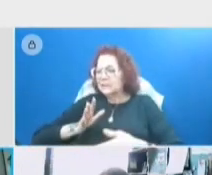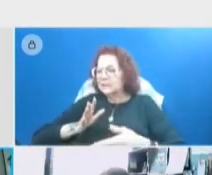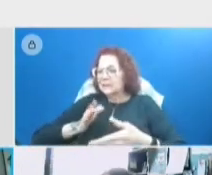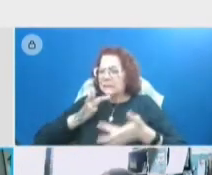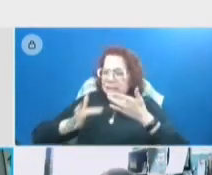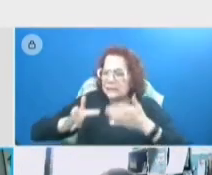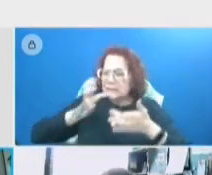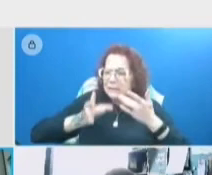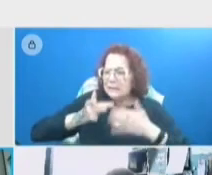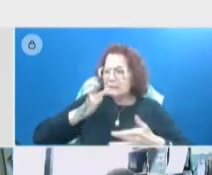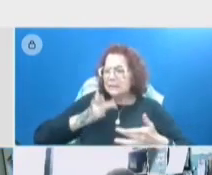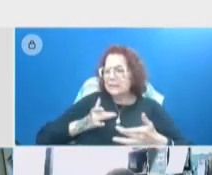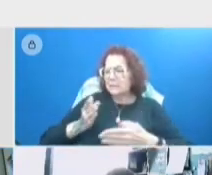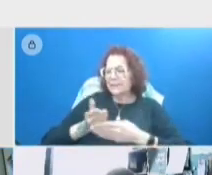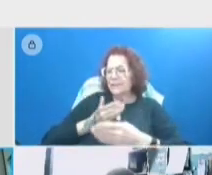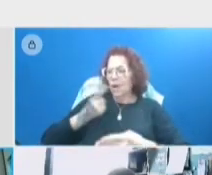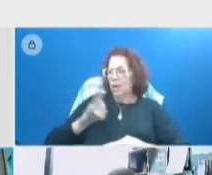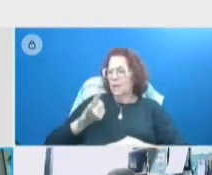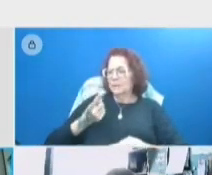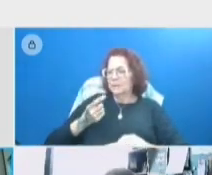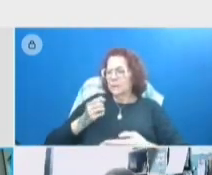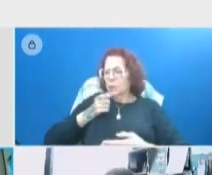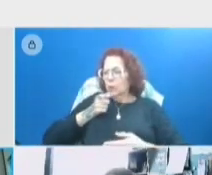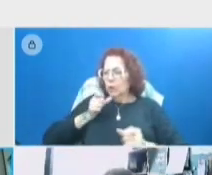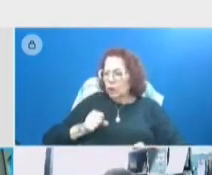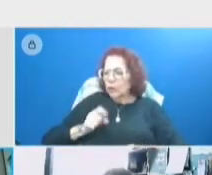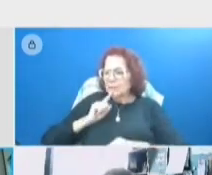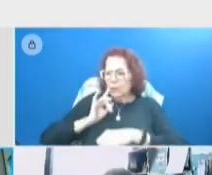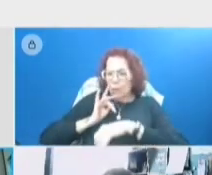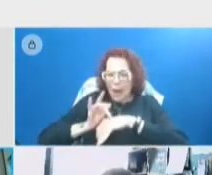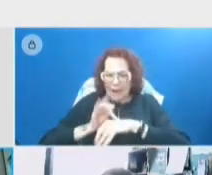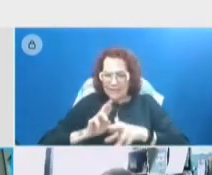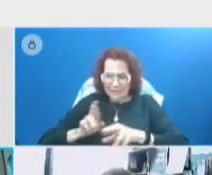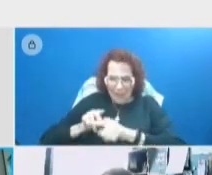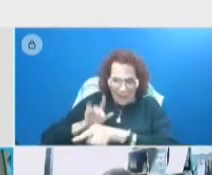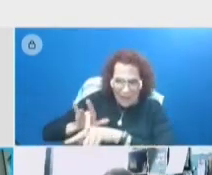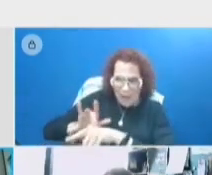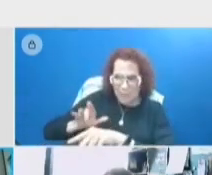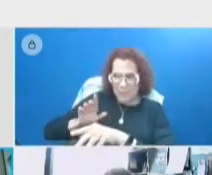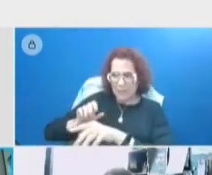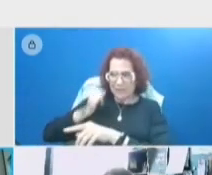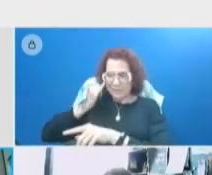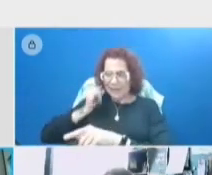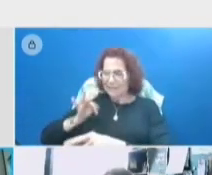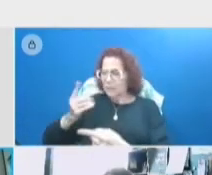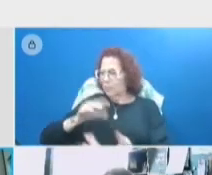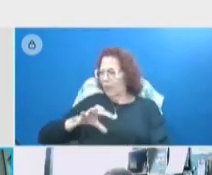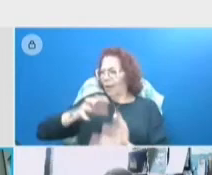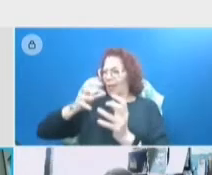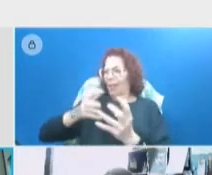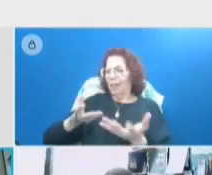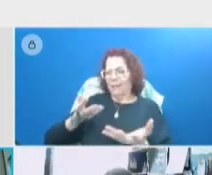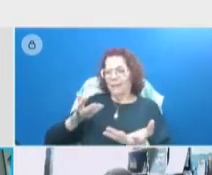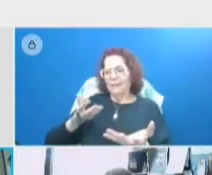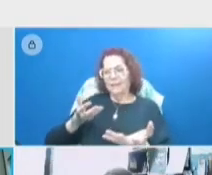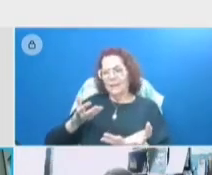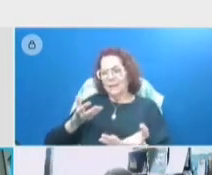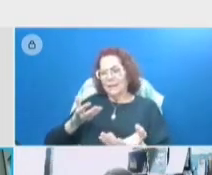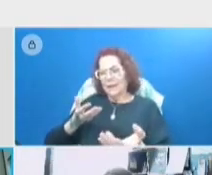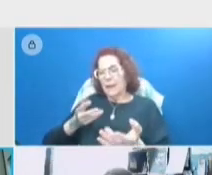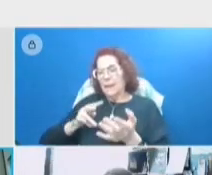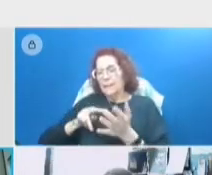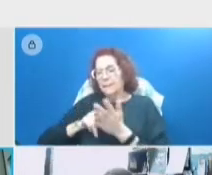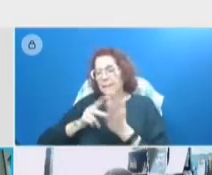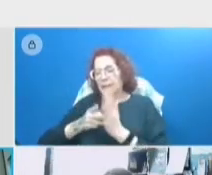come down with an application, et cetera, and you can accommodate somebody. So this is meant to be extremely limited, because